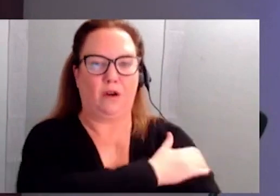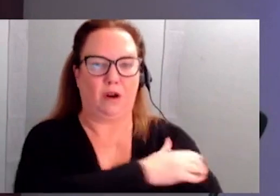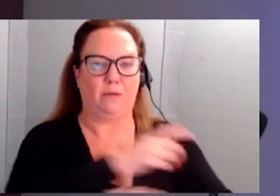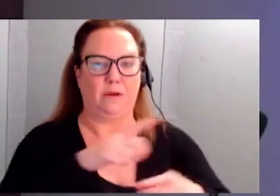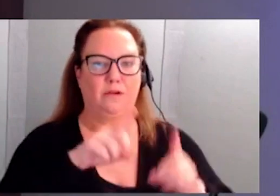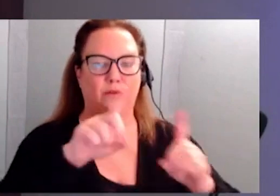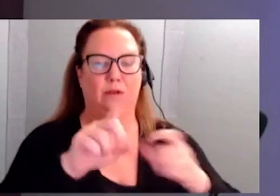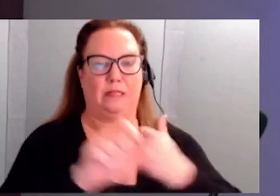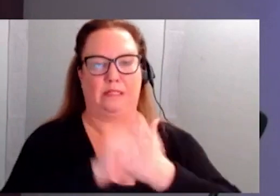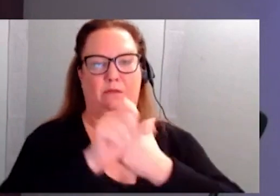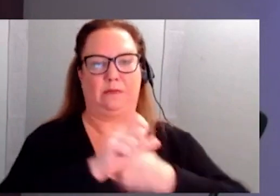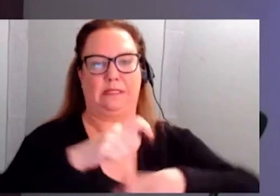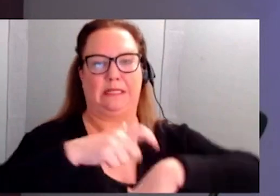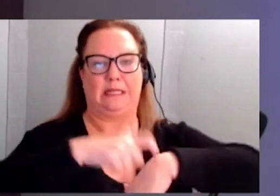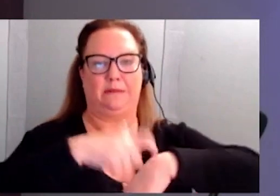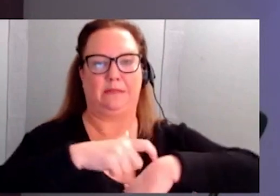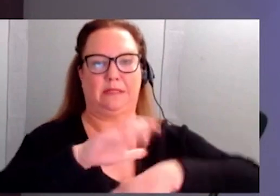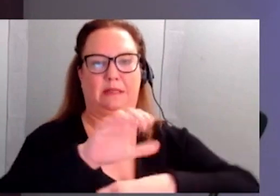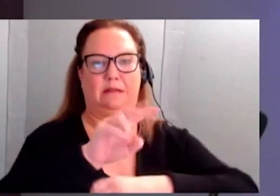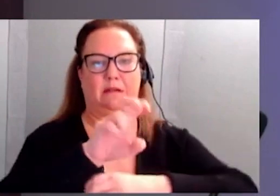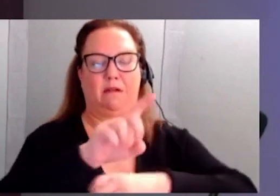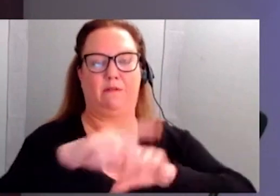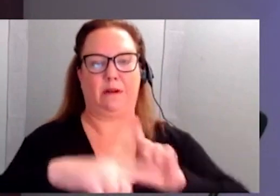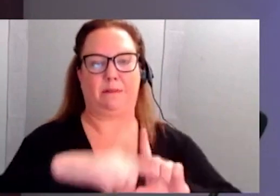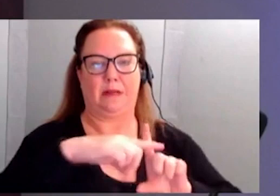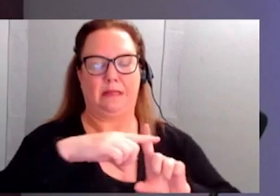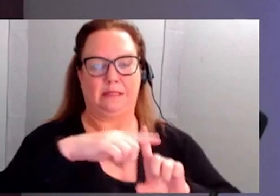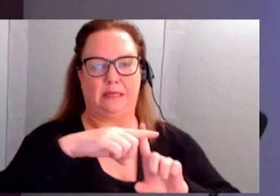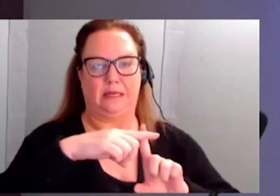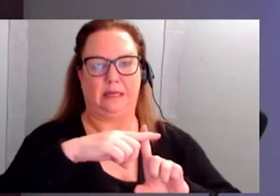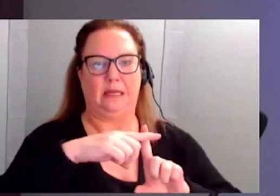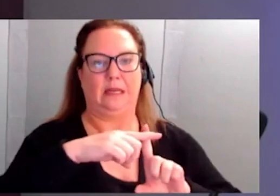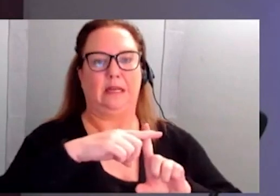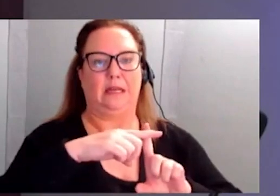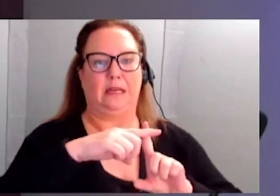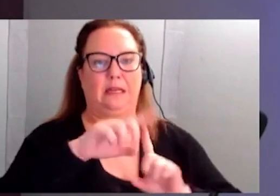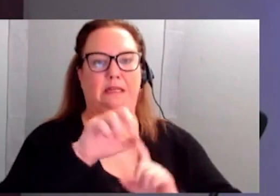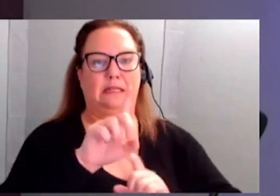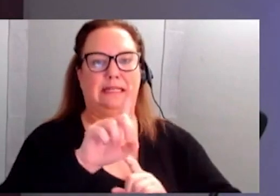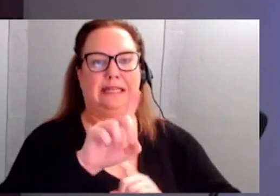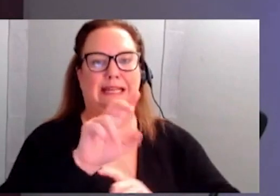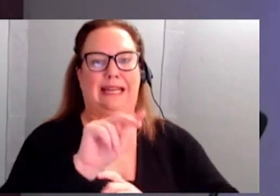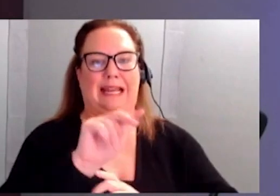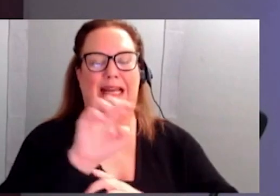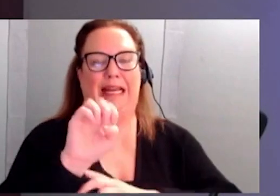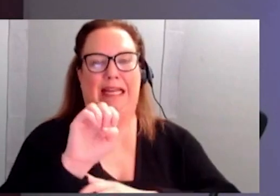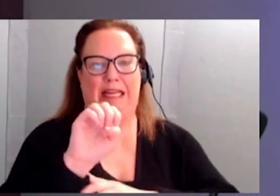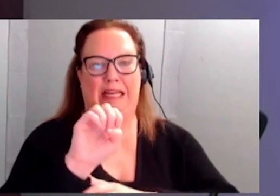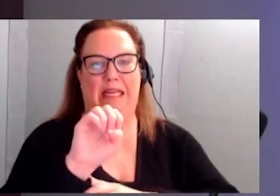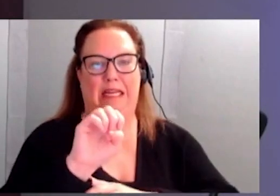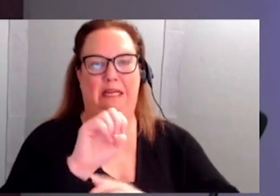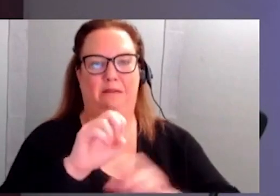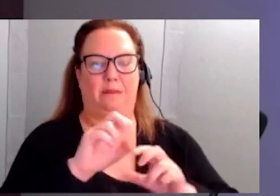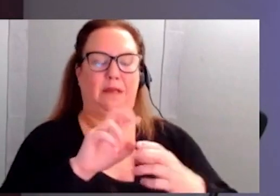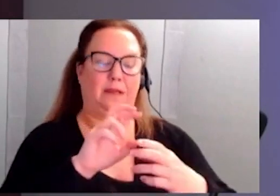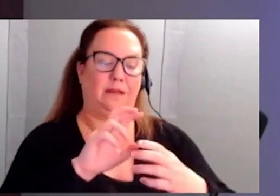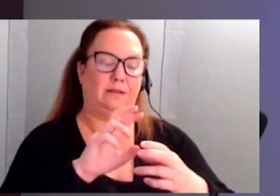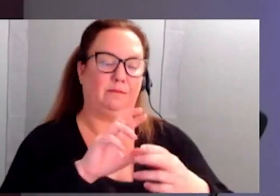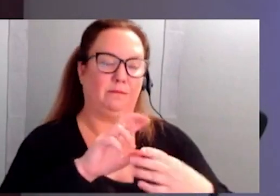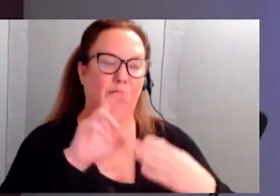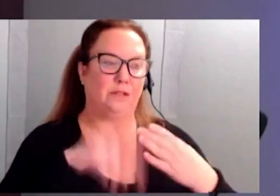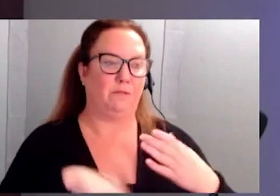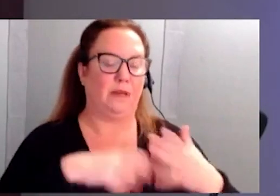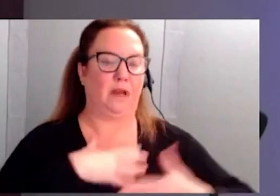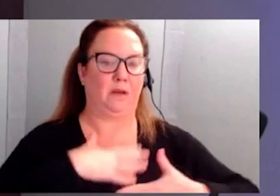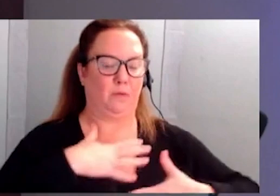time and said that being COVID positive, to undergo intubation for a D&E, that could ultimately result in being put on a ventilator and never coming off.